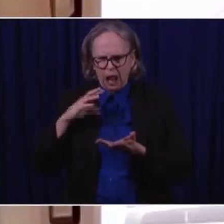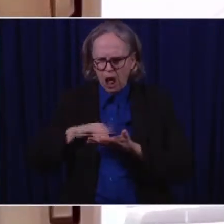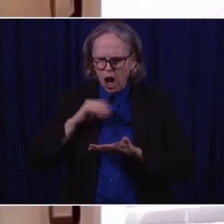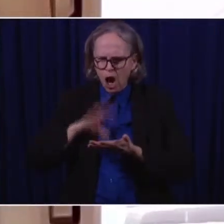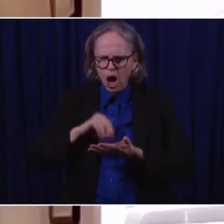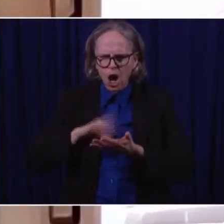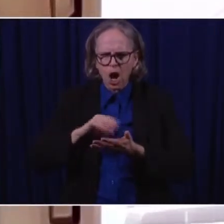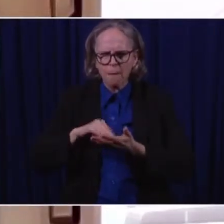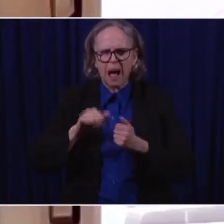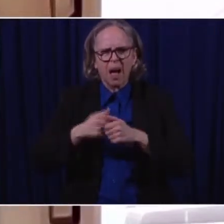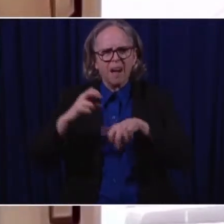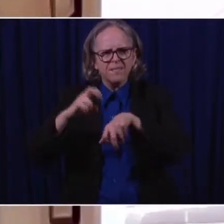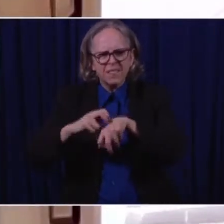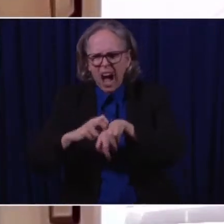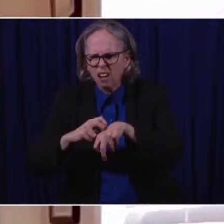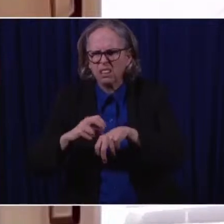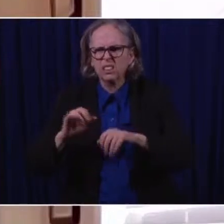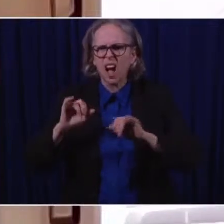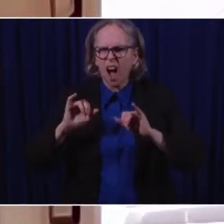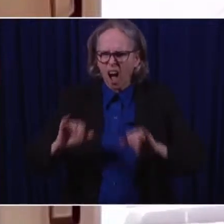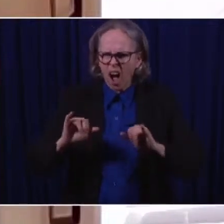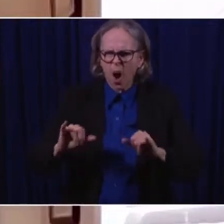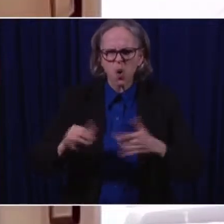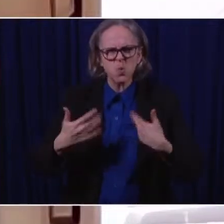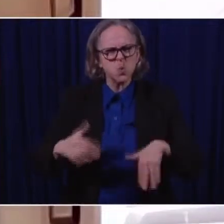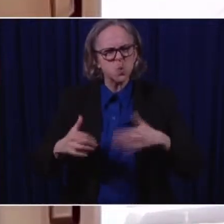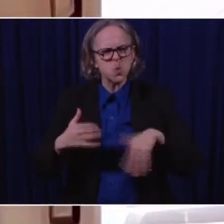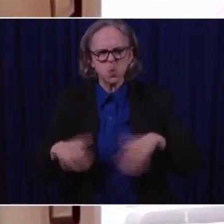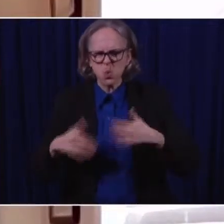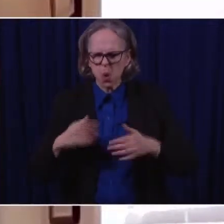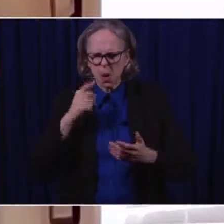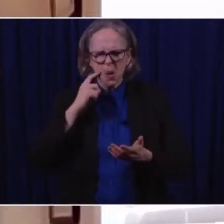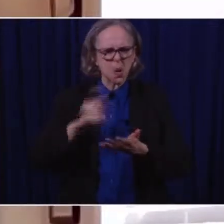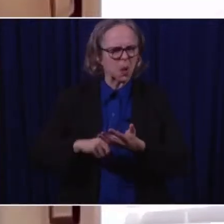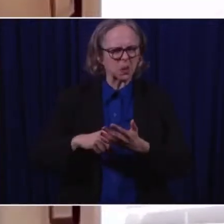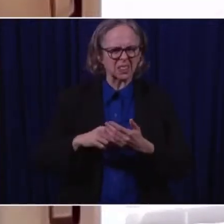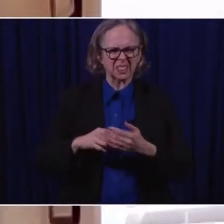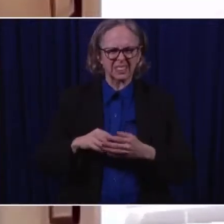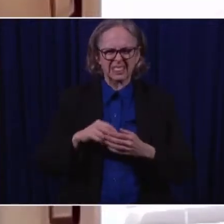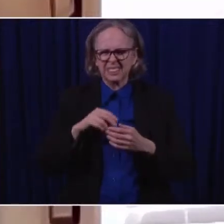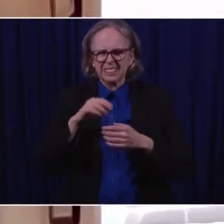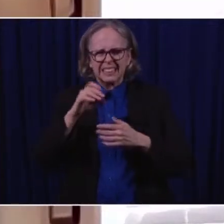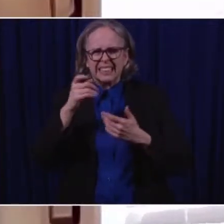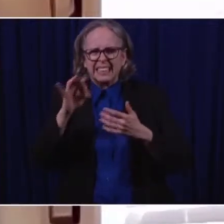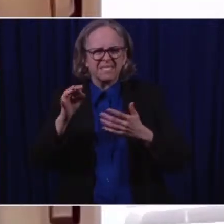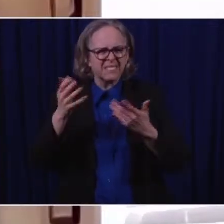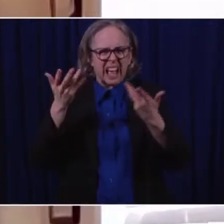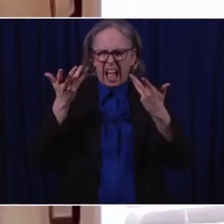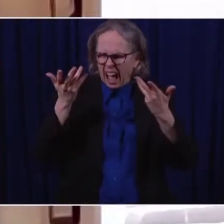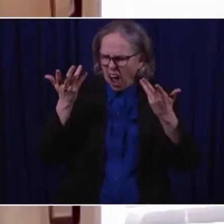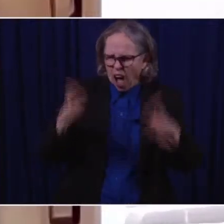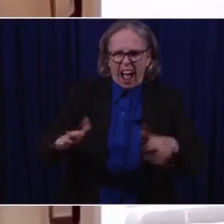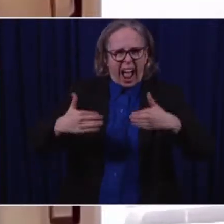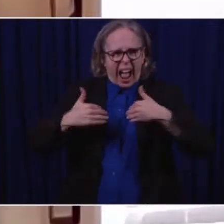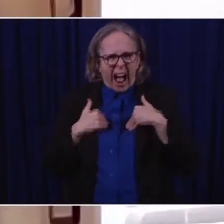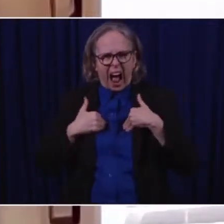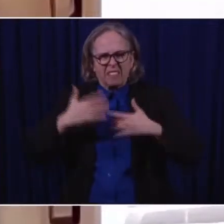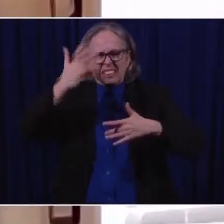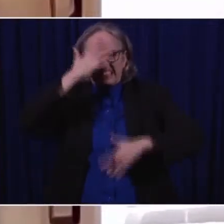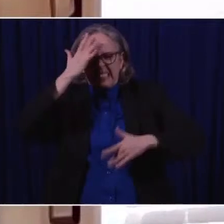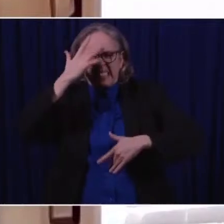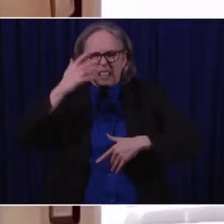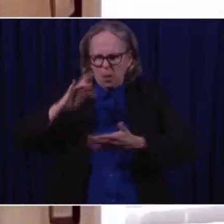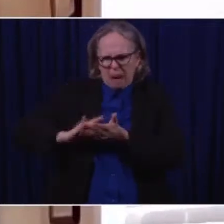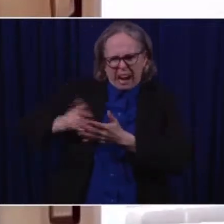to these conditions with which we may be born or develop in childhood that also place those